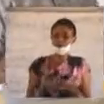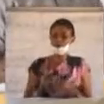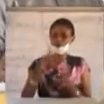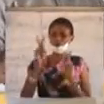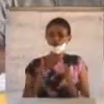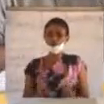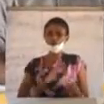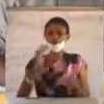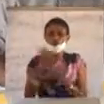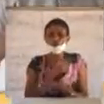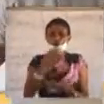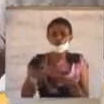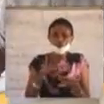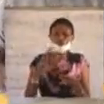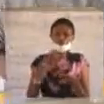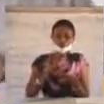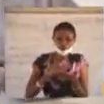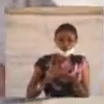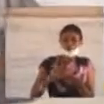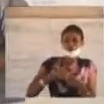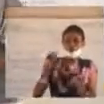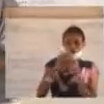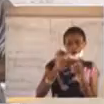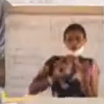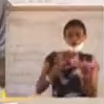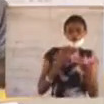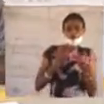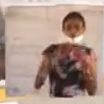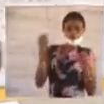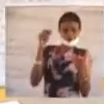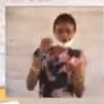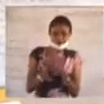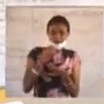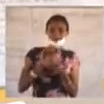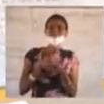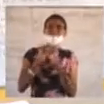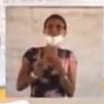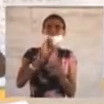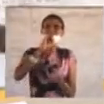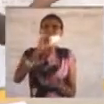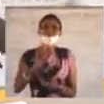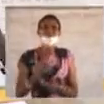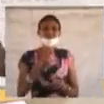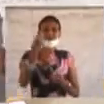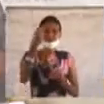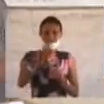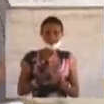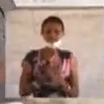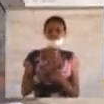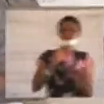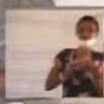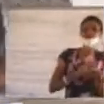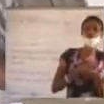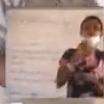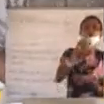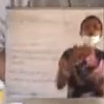this. If I take this, I will be well, because Mr. C yesterday told us that when he or she was not feeling